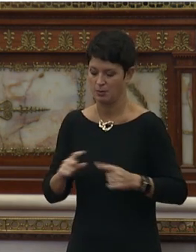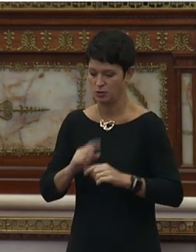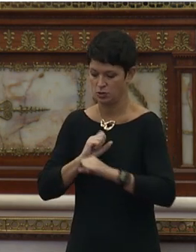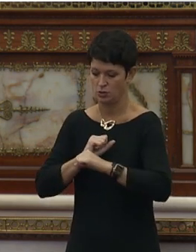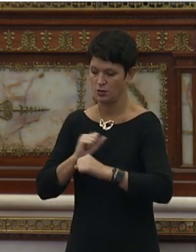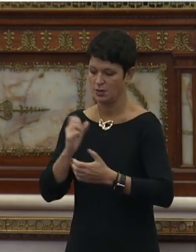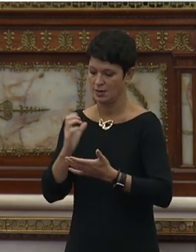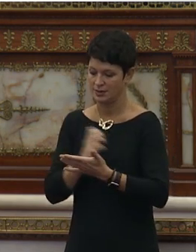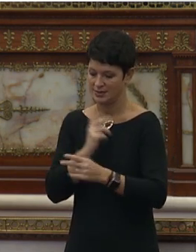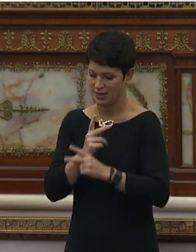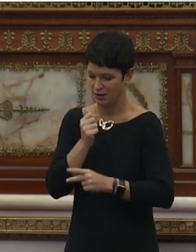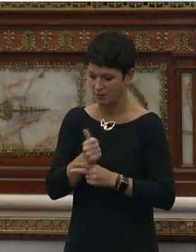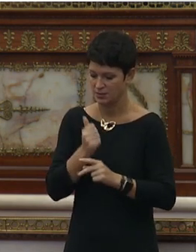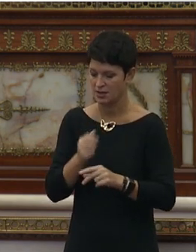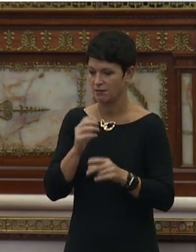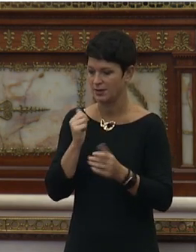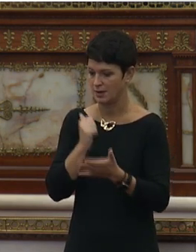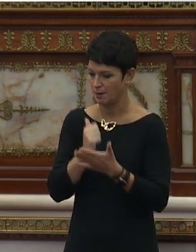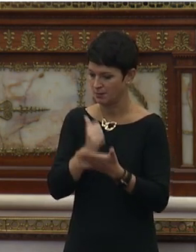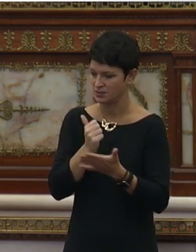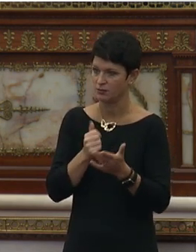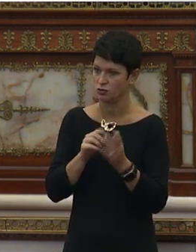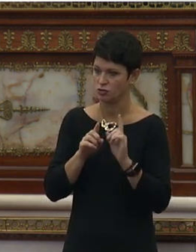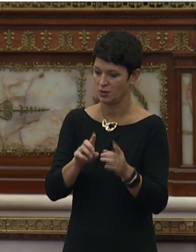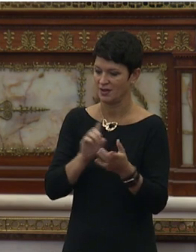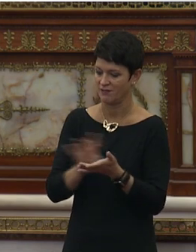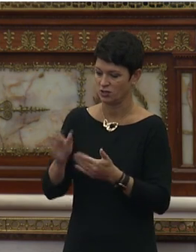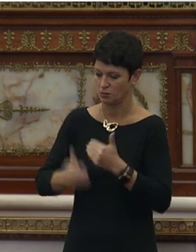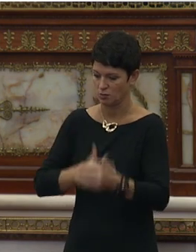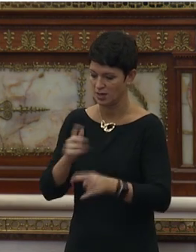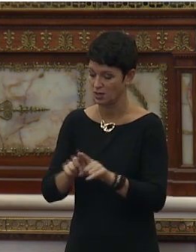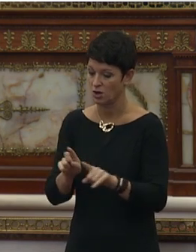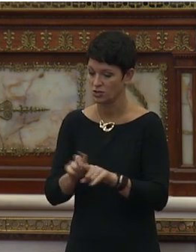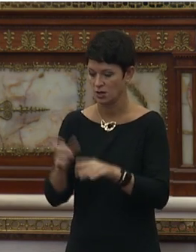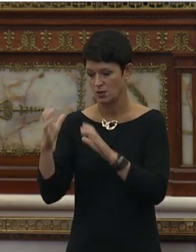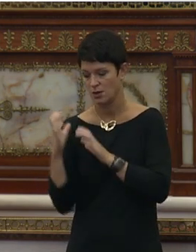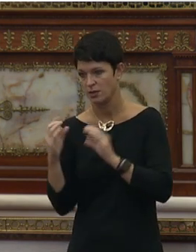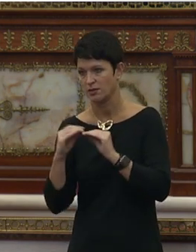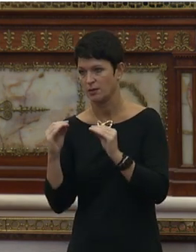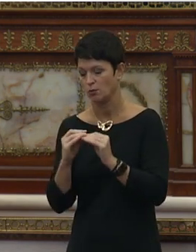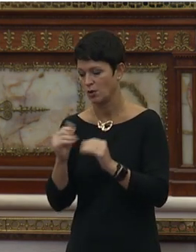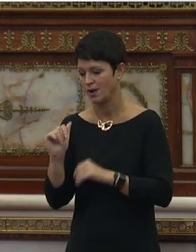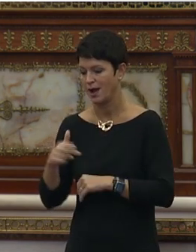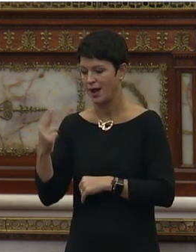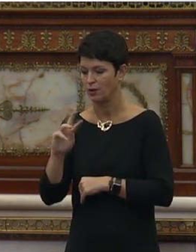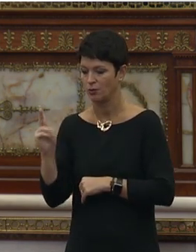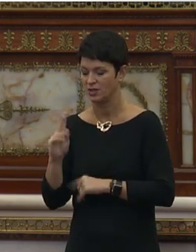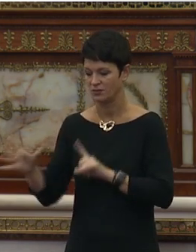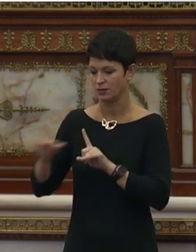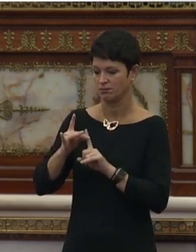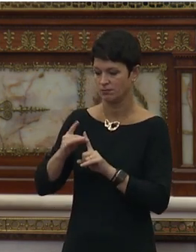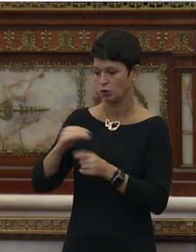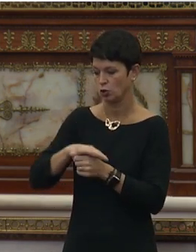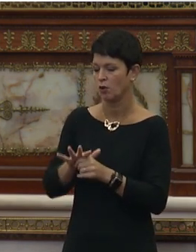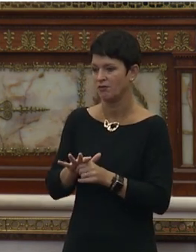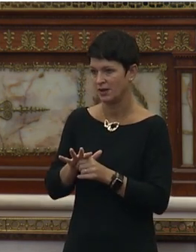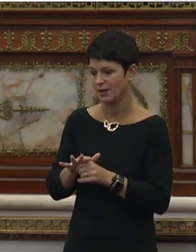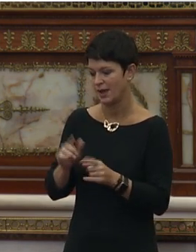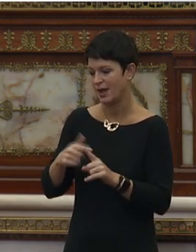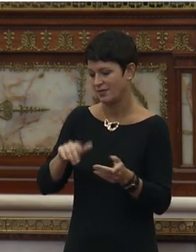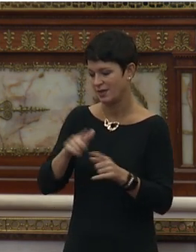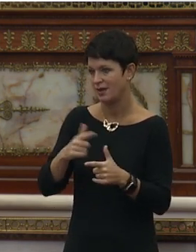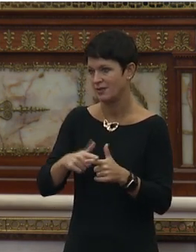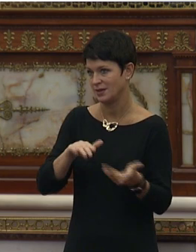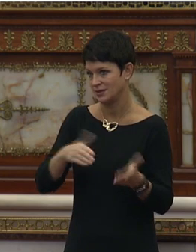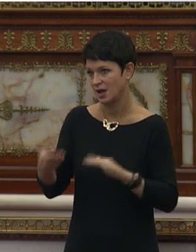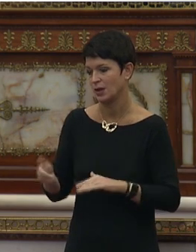for themselves in the eviction process. And on top of everything, they are significantly more at risk for contracting COVID and dying from this